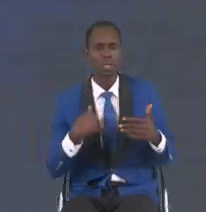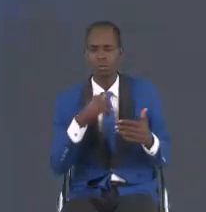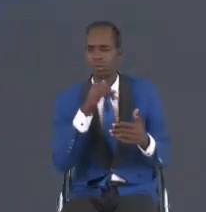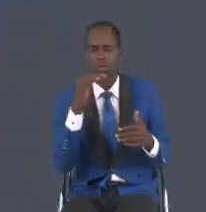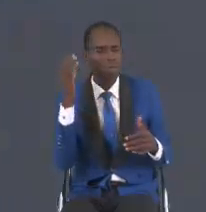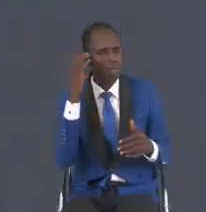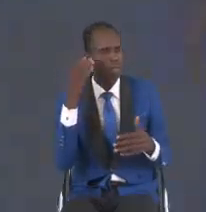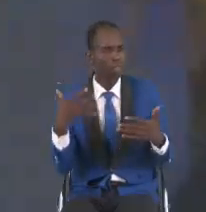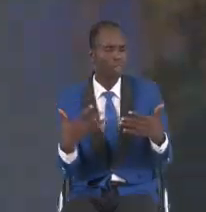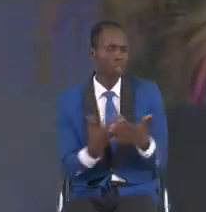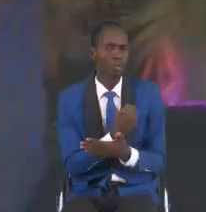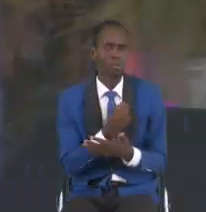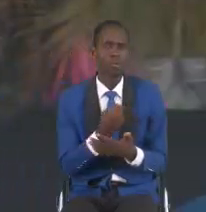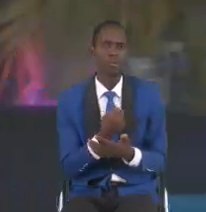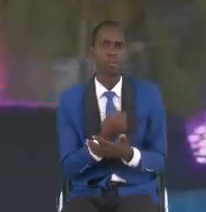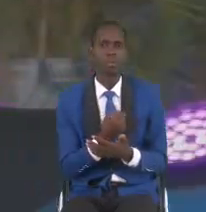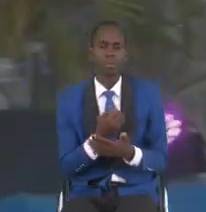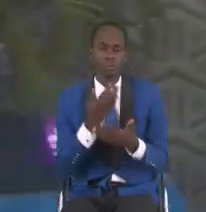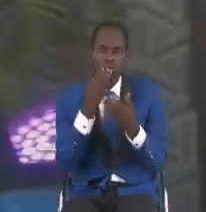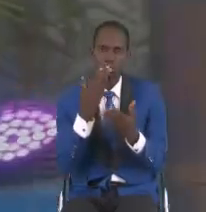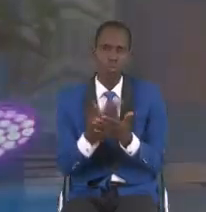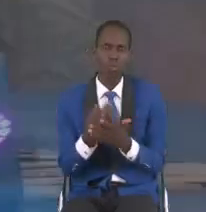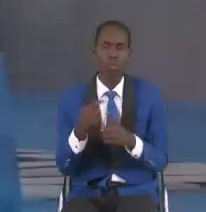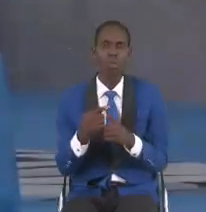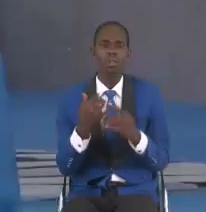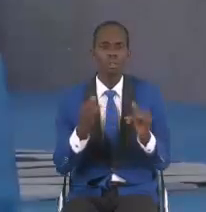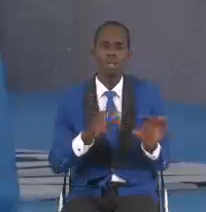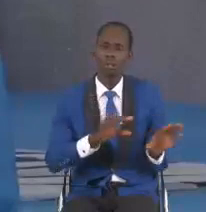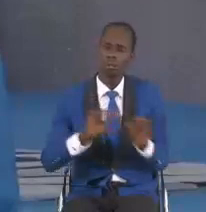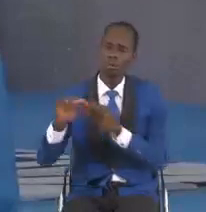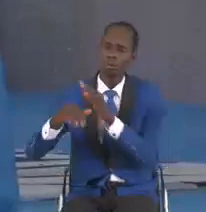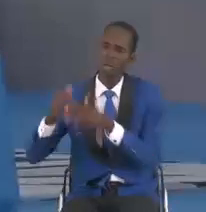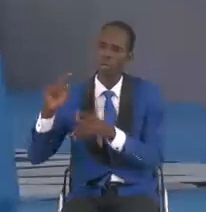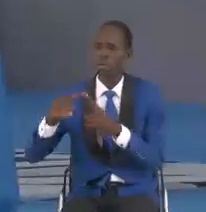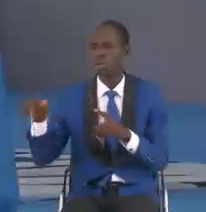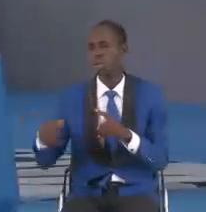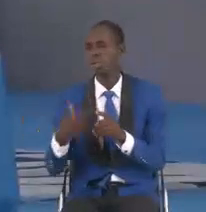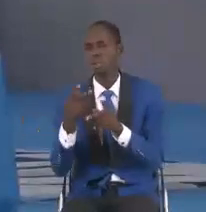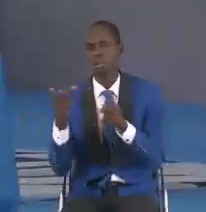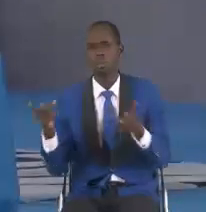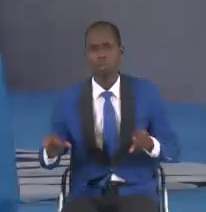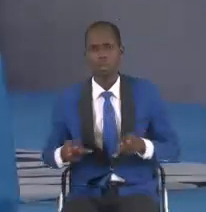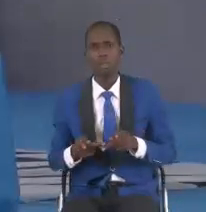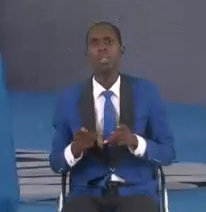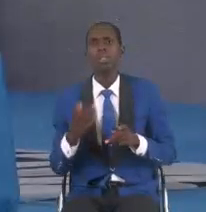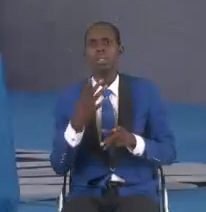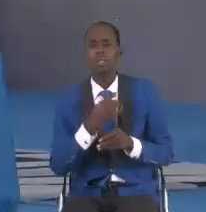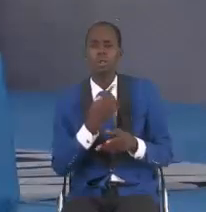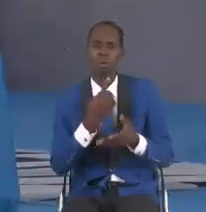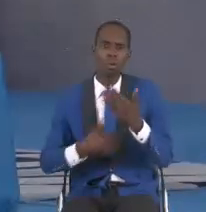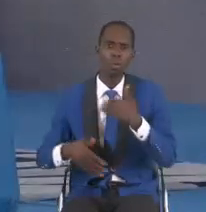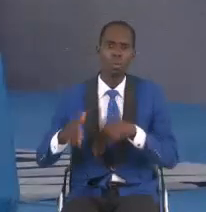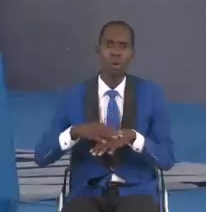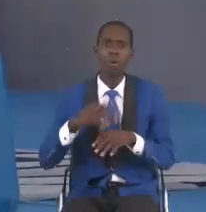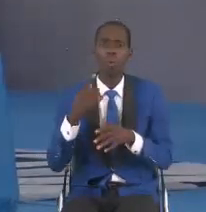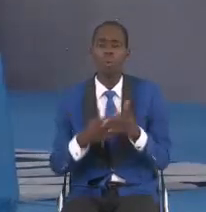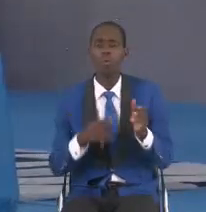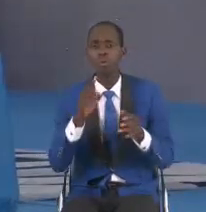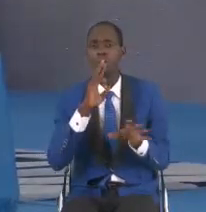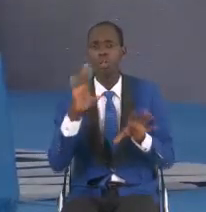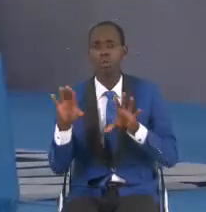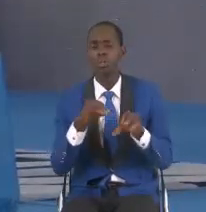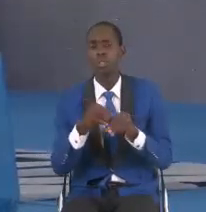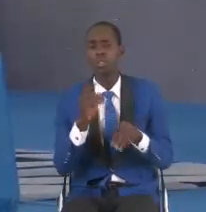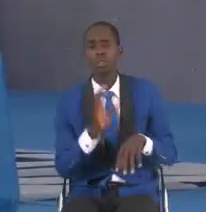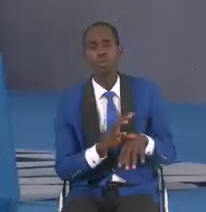out of that place where you have been. Then you'll come back. What you do in the church, you are edifying